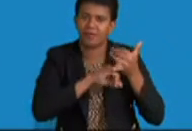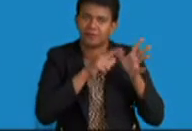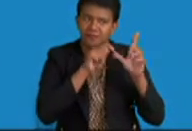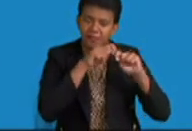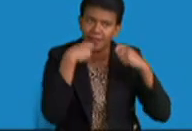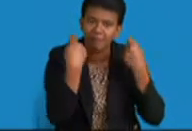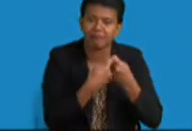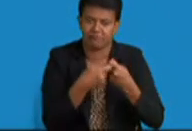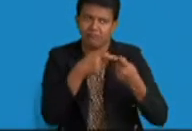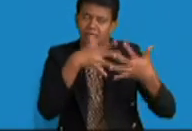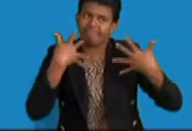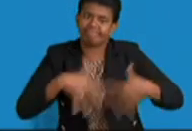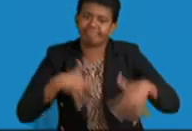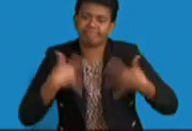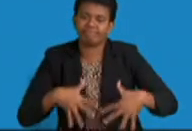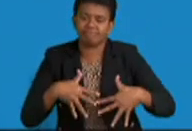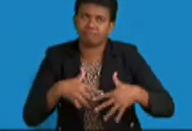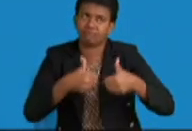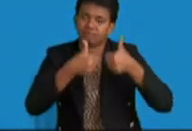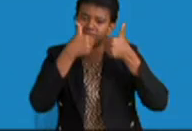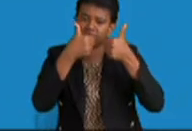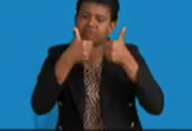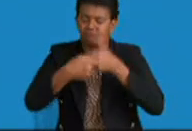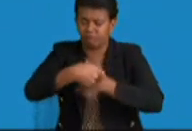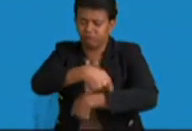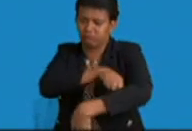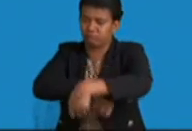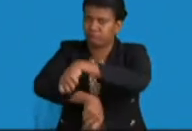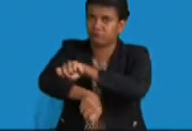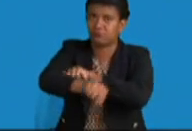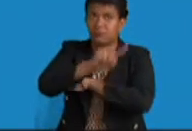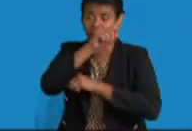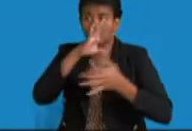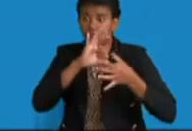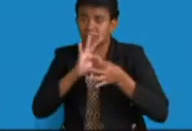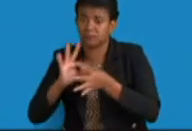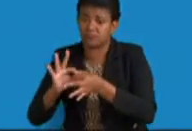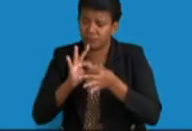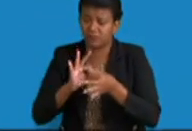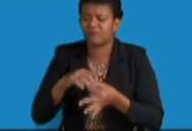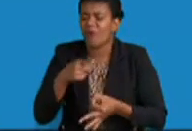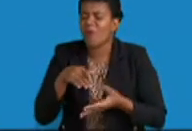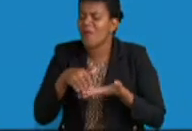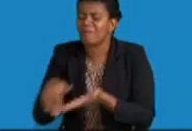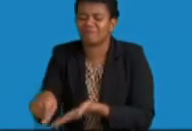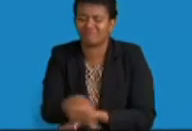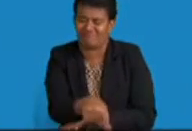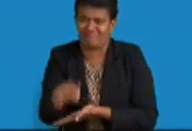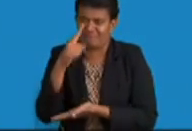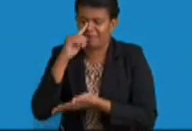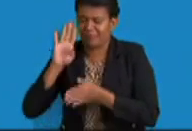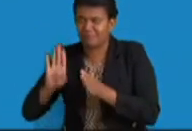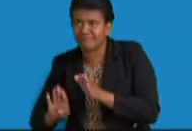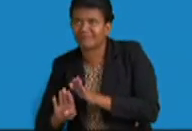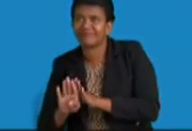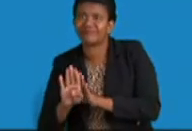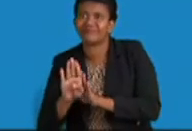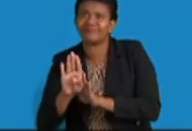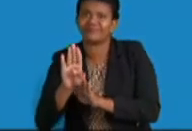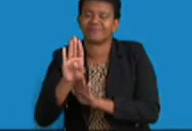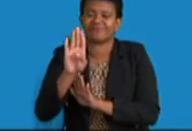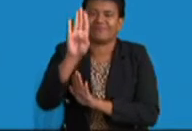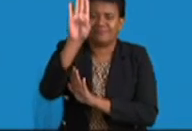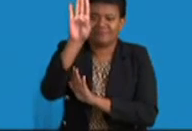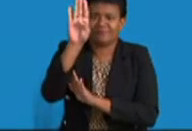outstanding coordination role displayed during the rehabilitation phase of the tropical cyclone Wilson. There are many